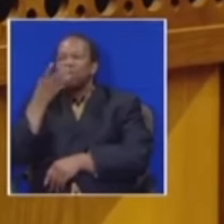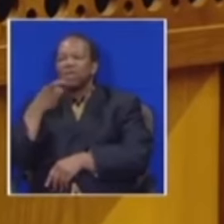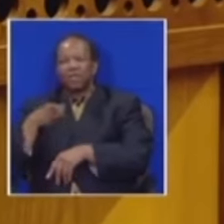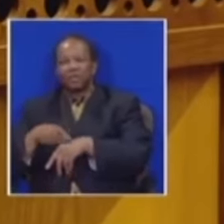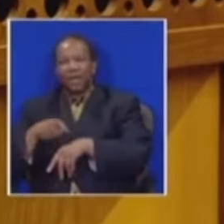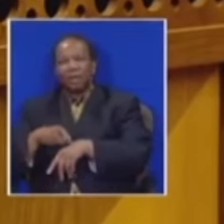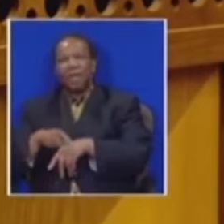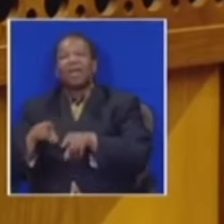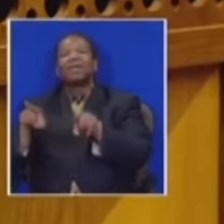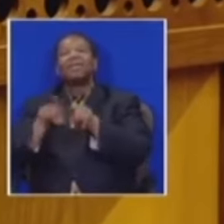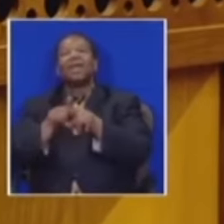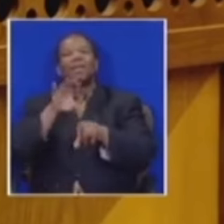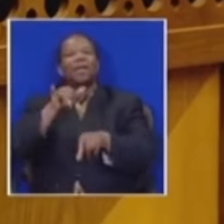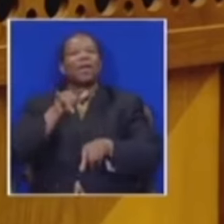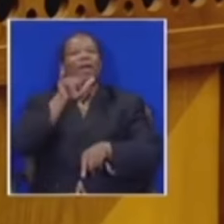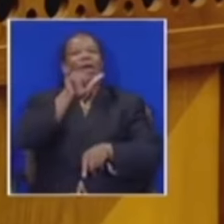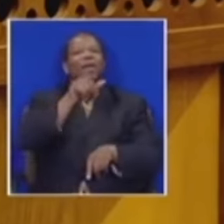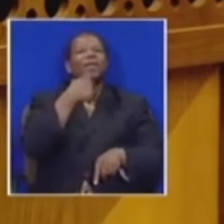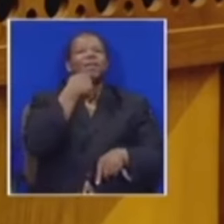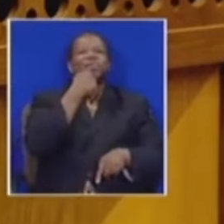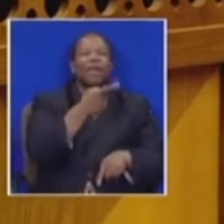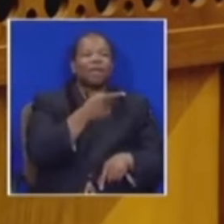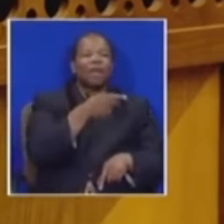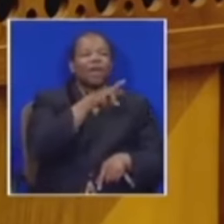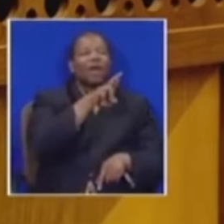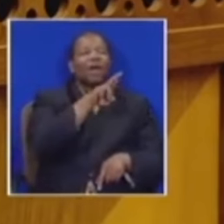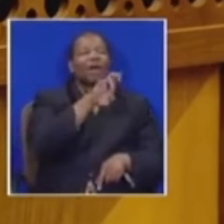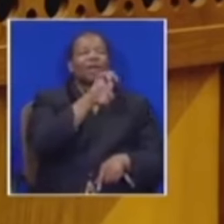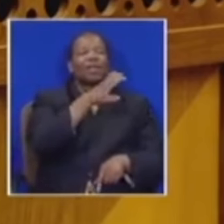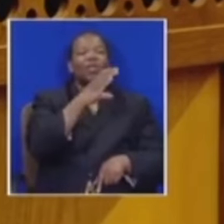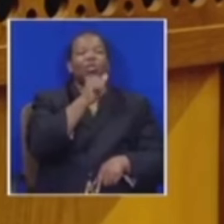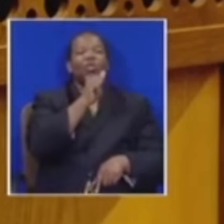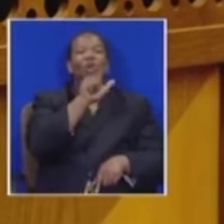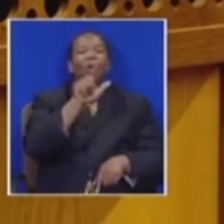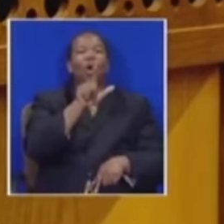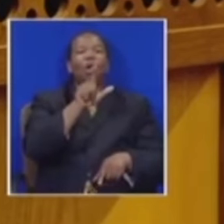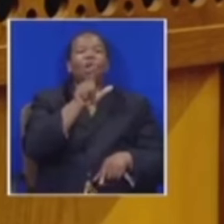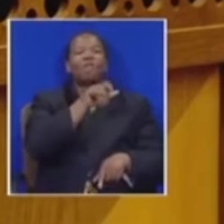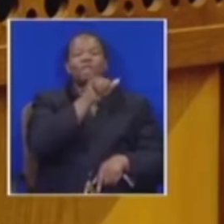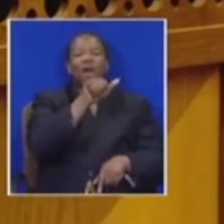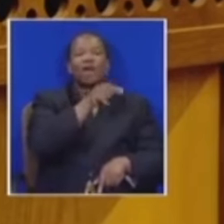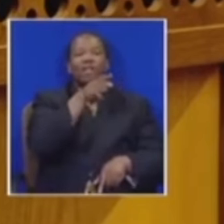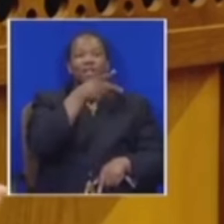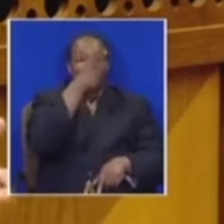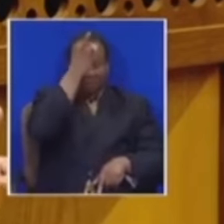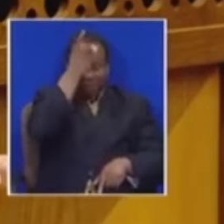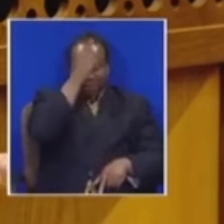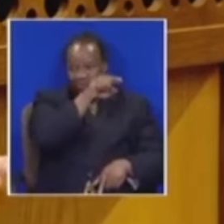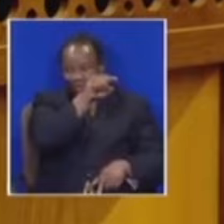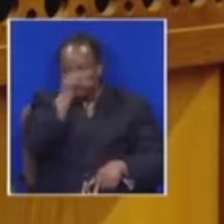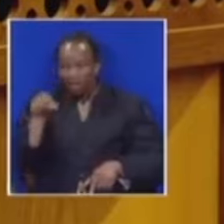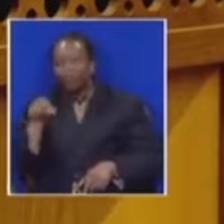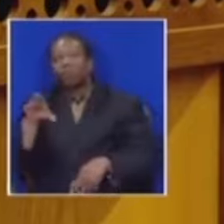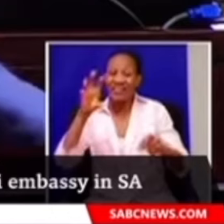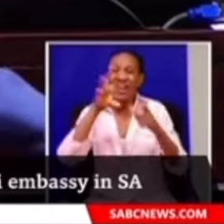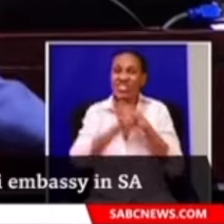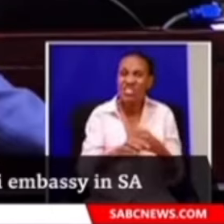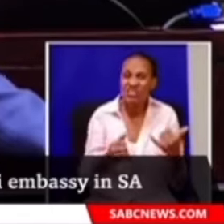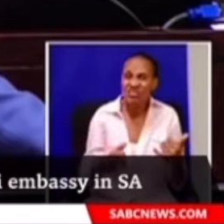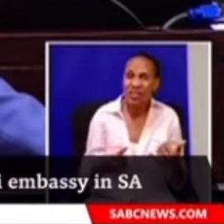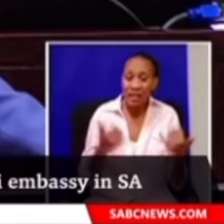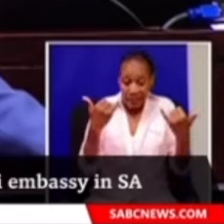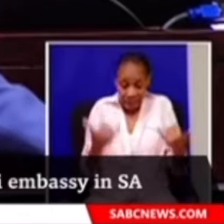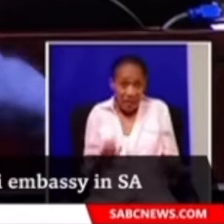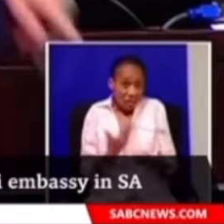exclude ourselves from a peace process but the opposition nfp and al-jamal took a different line while